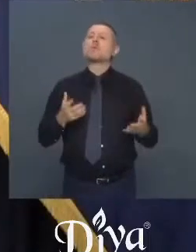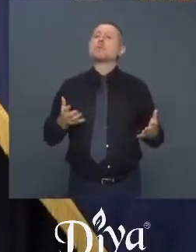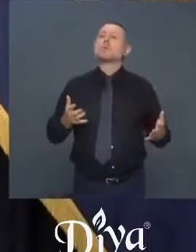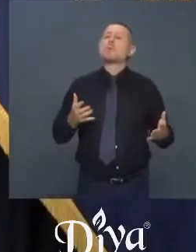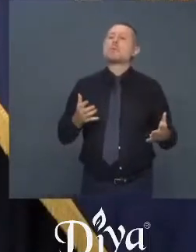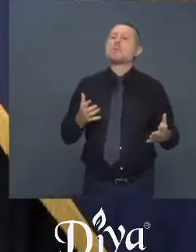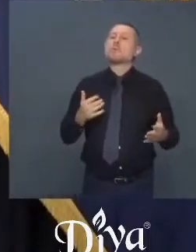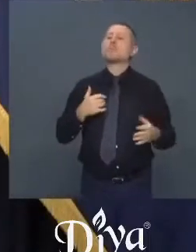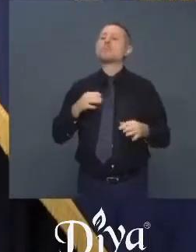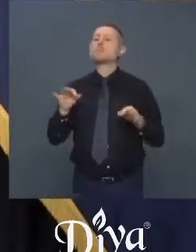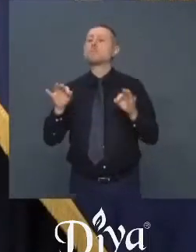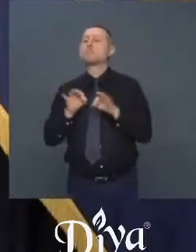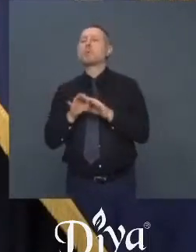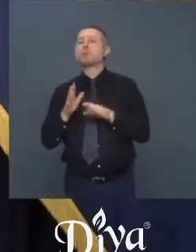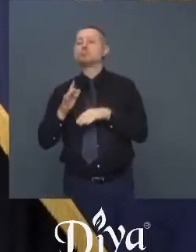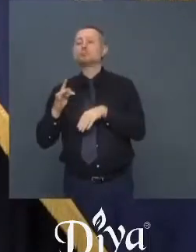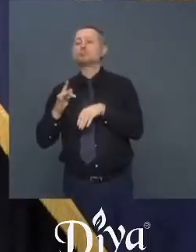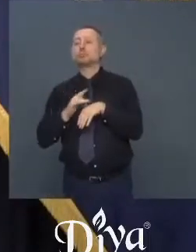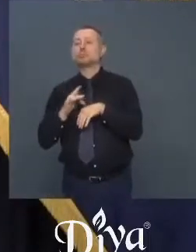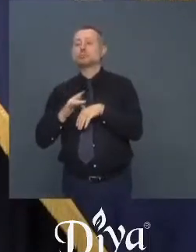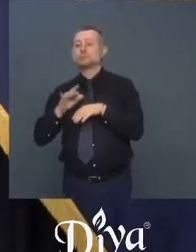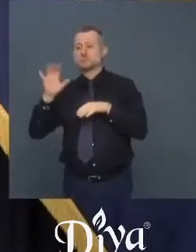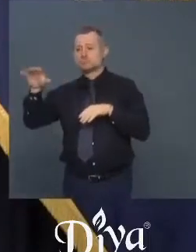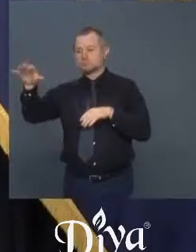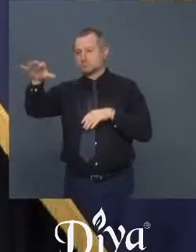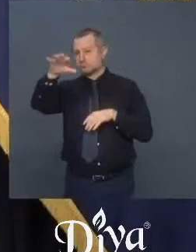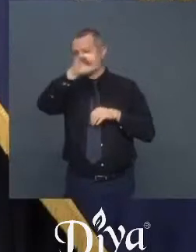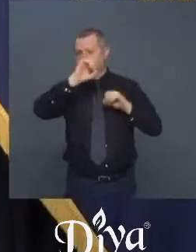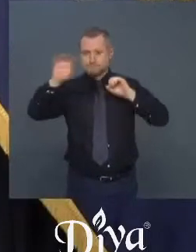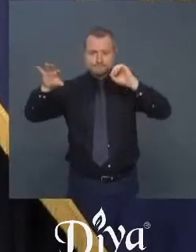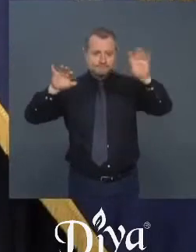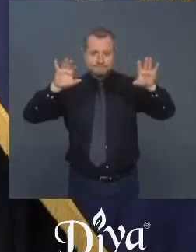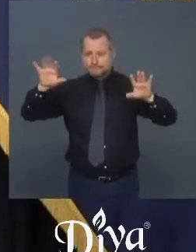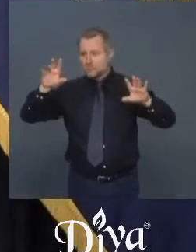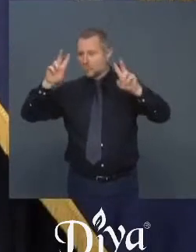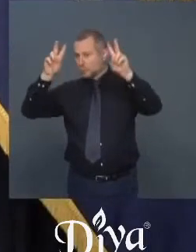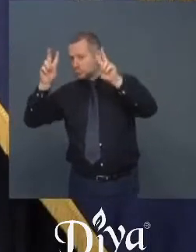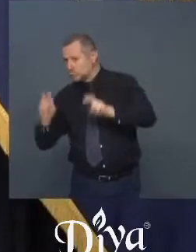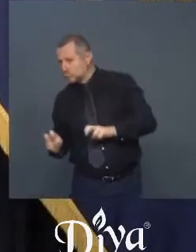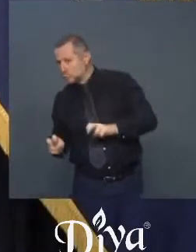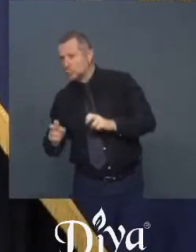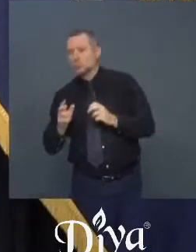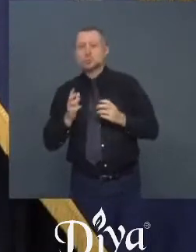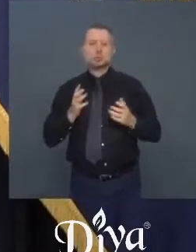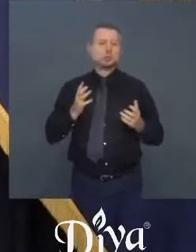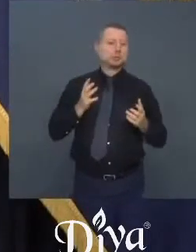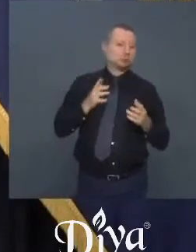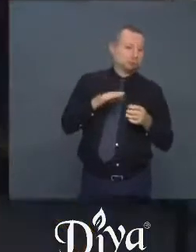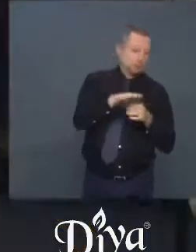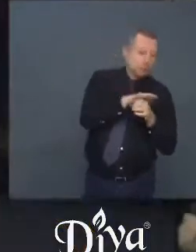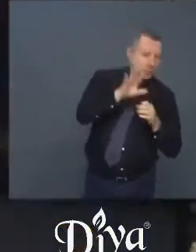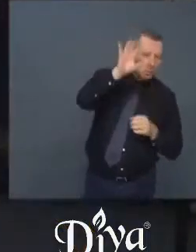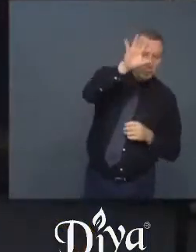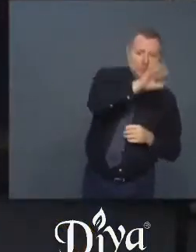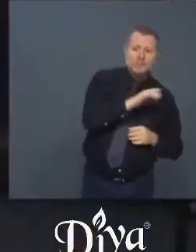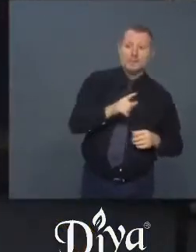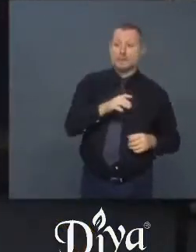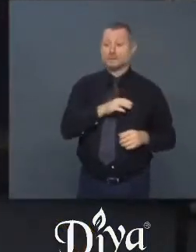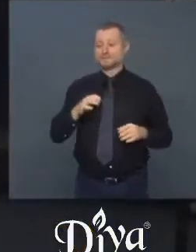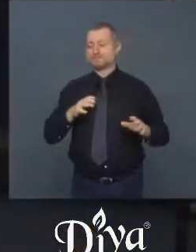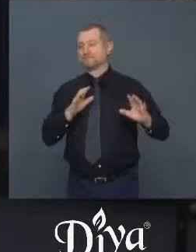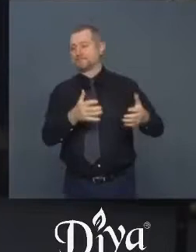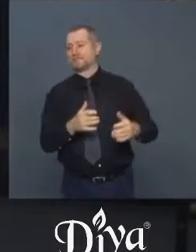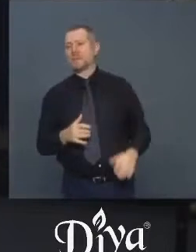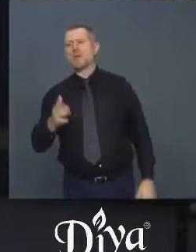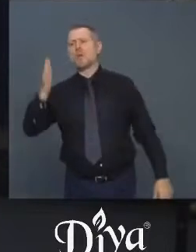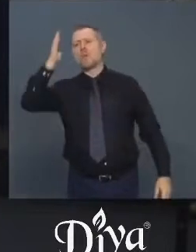issues, regional distribution issues, so that committee is still in formation. Why not have an expert on such